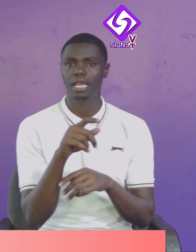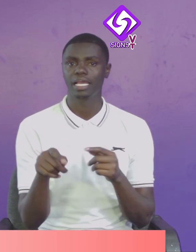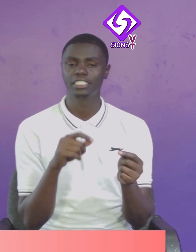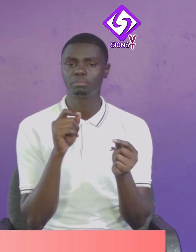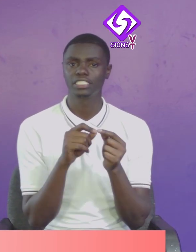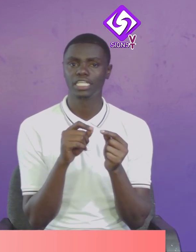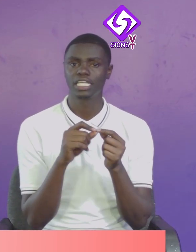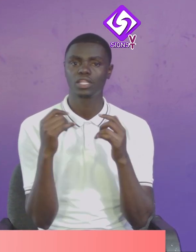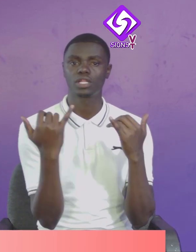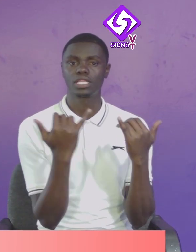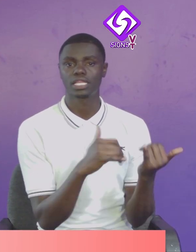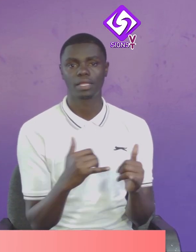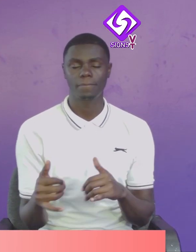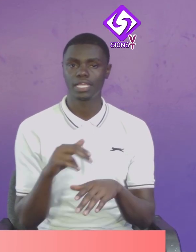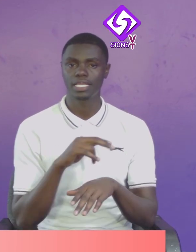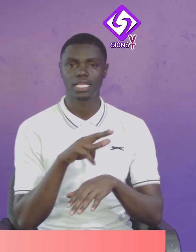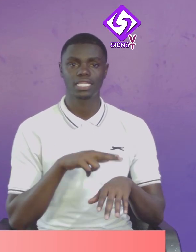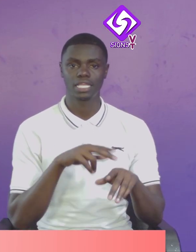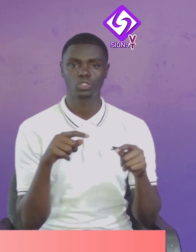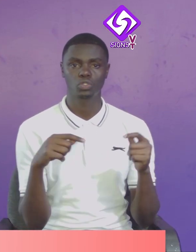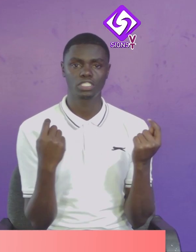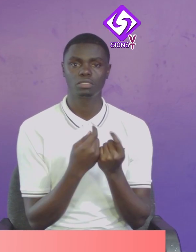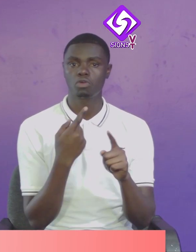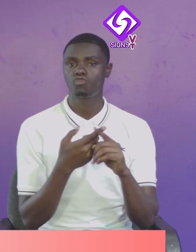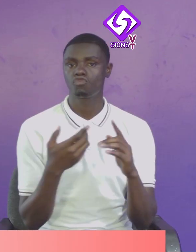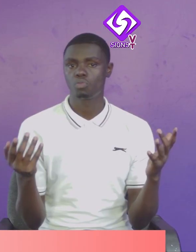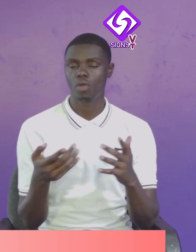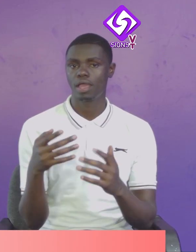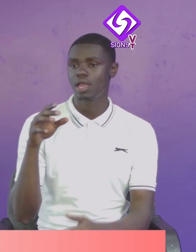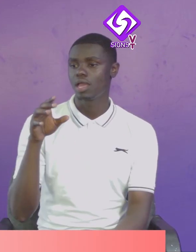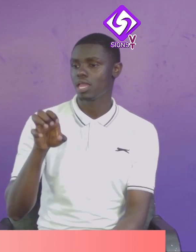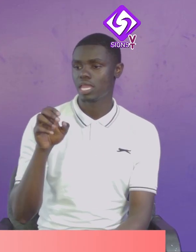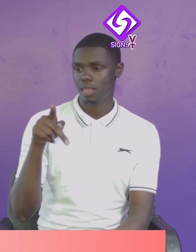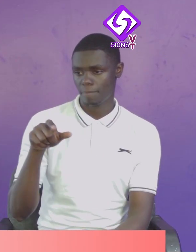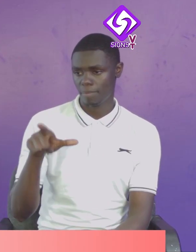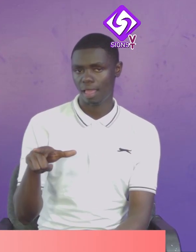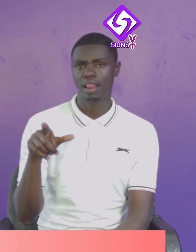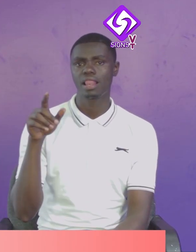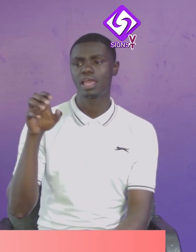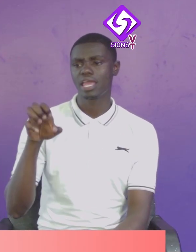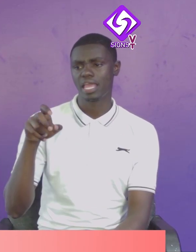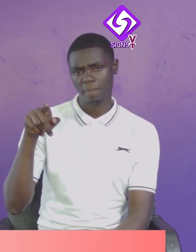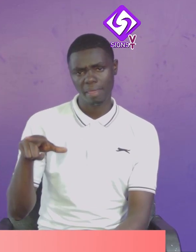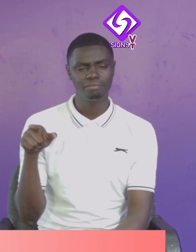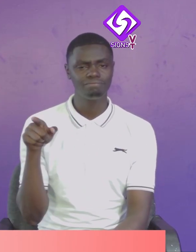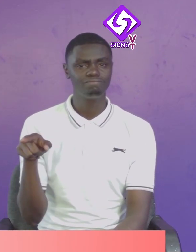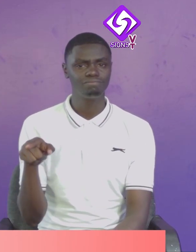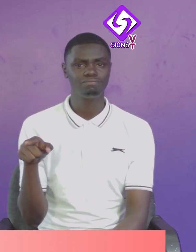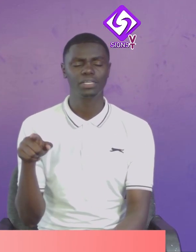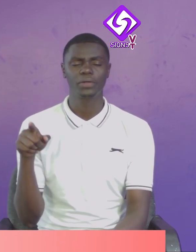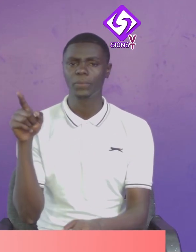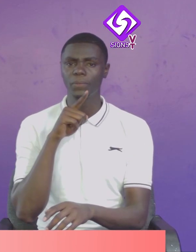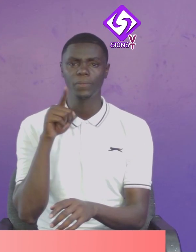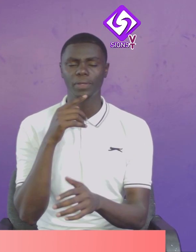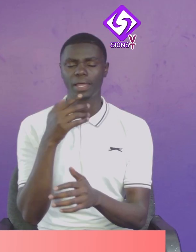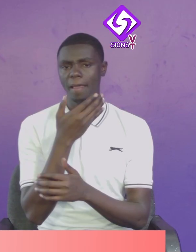that are playing in the national team, right, are from the English Premier League. Yes. And the English Premier League has been turned into the